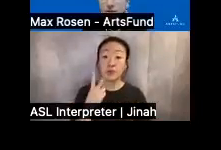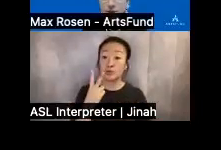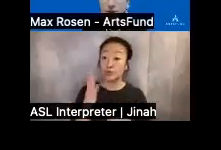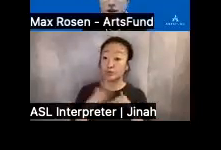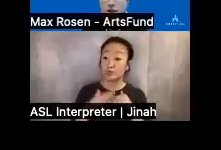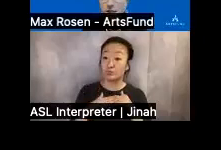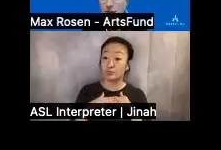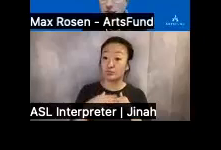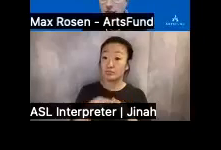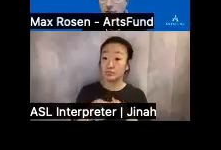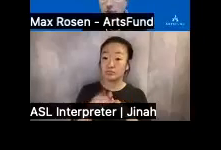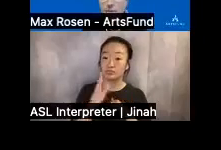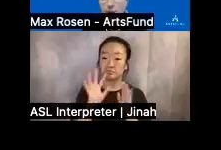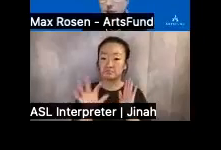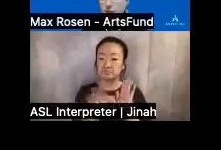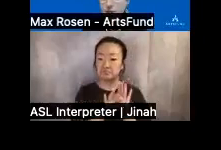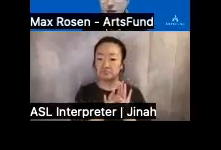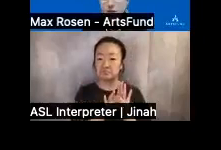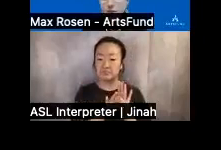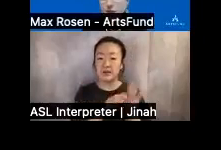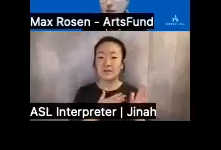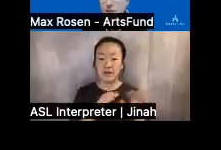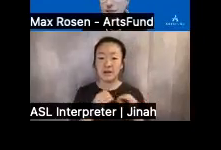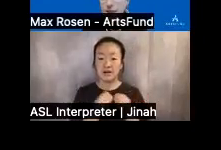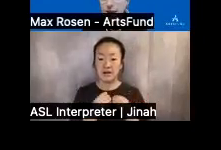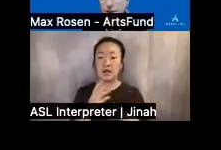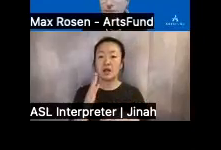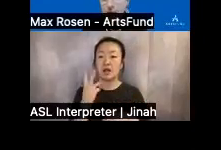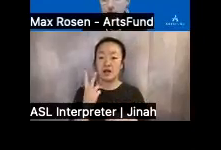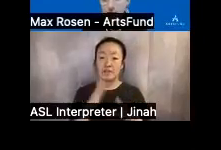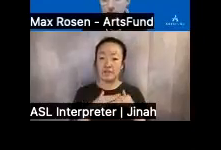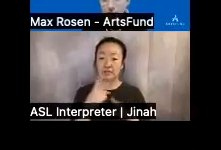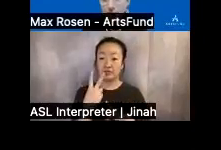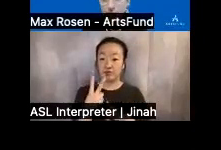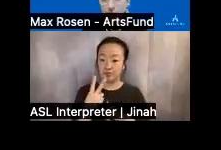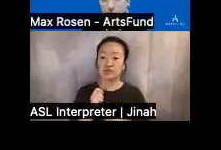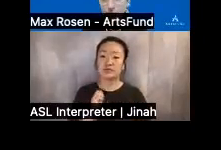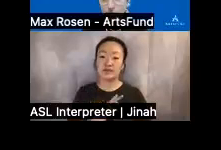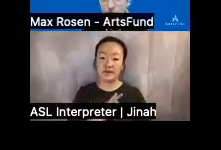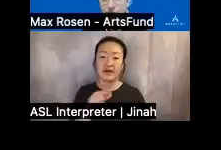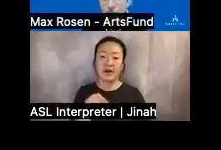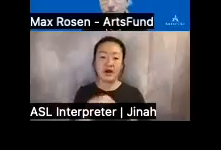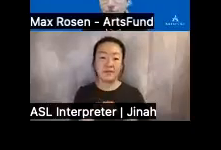staff, I'll select my organization has 2+ paid staff on payroll.